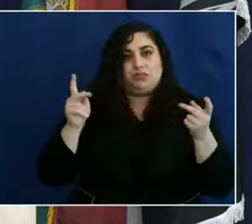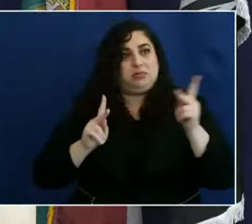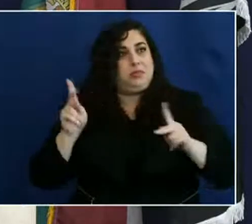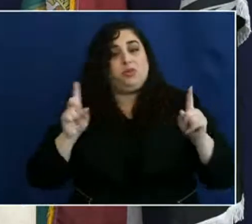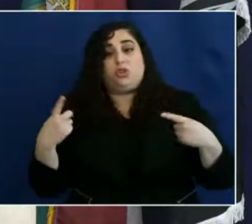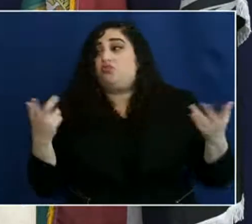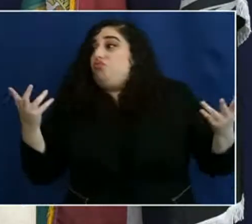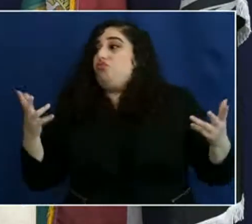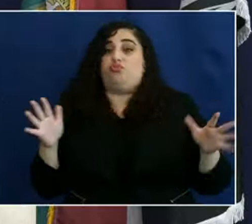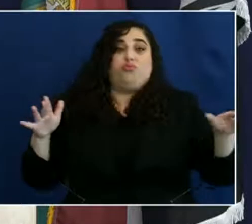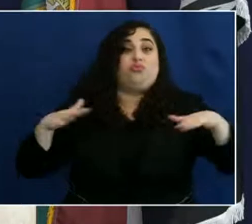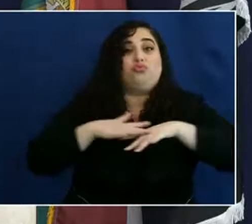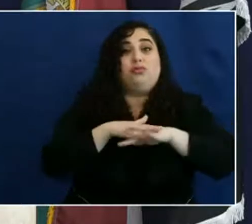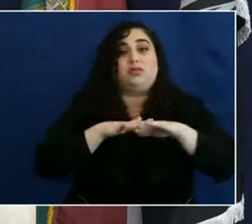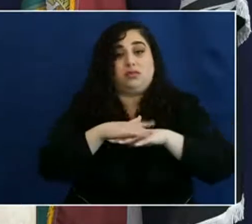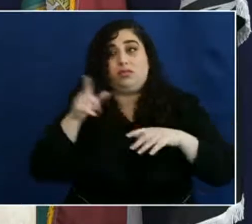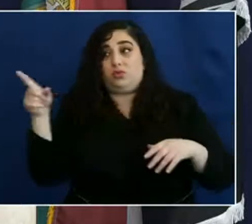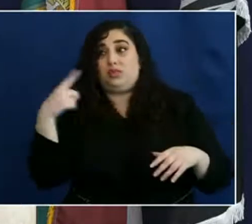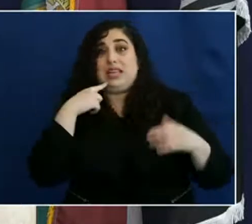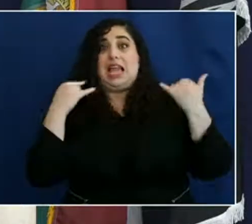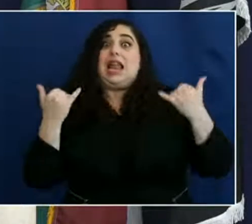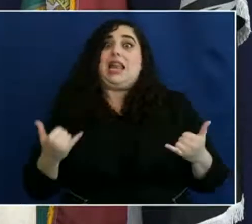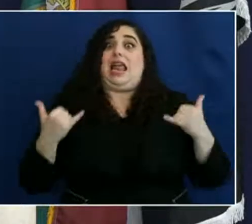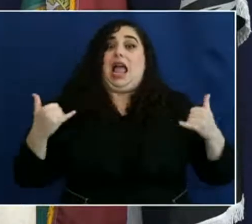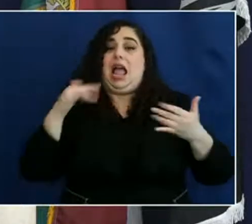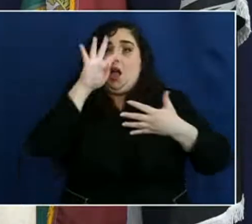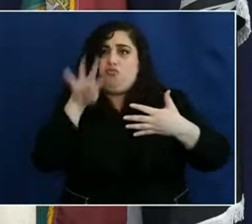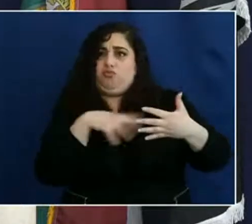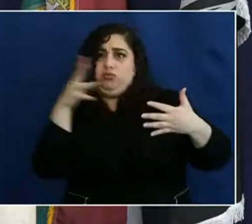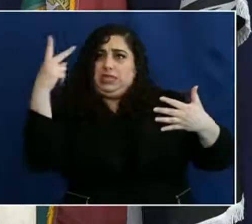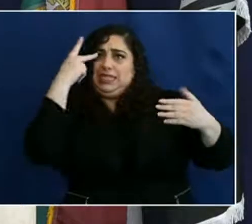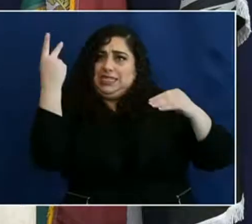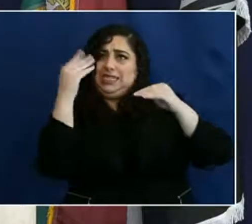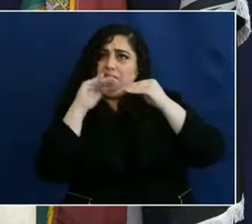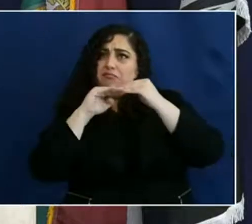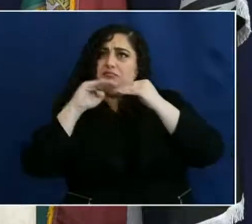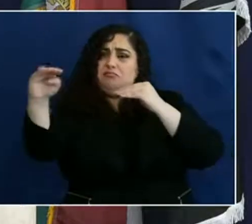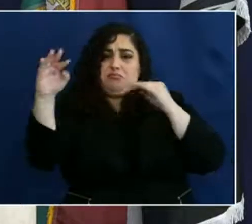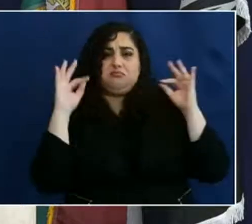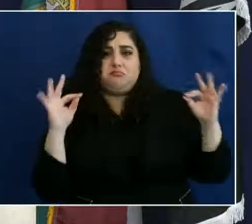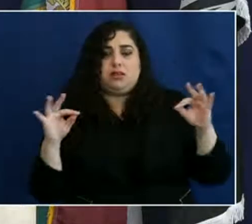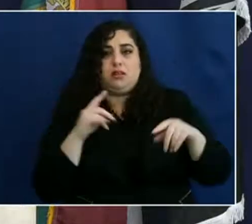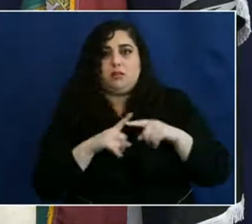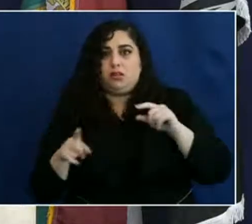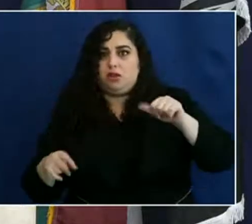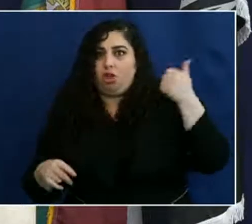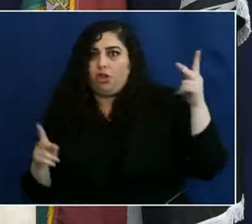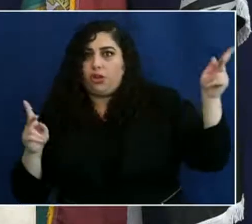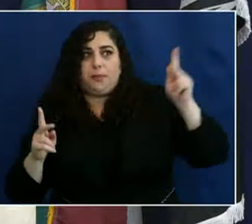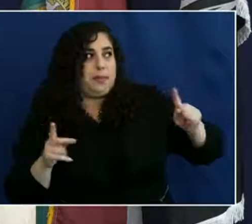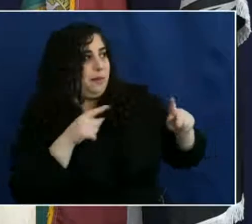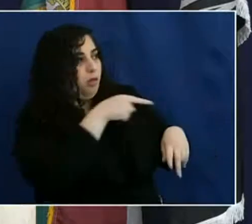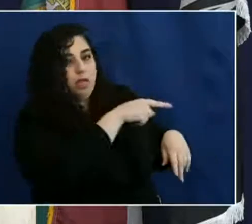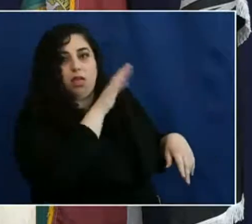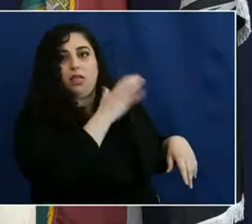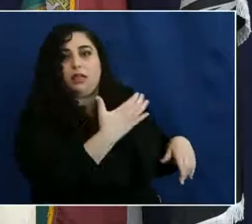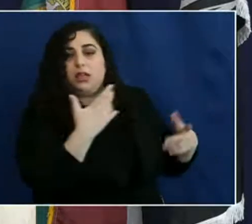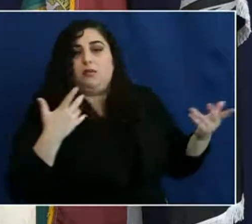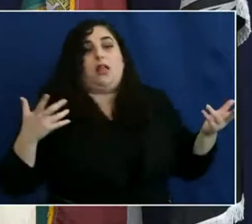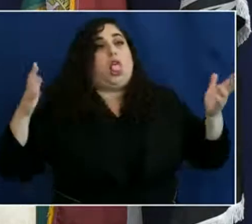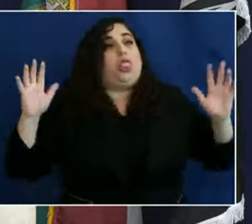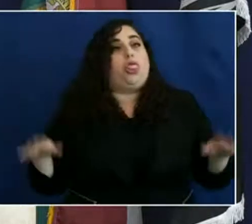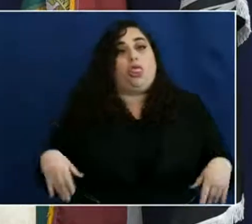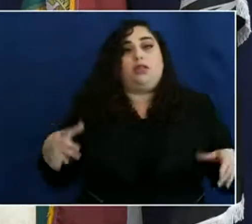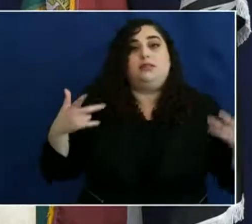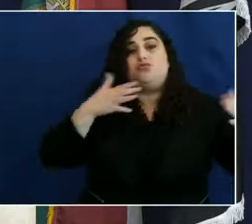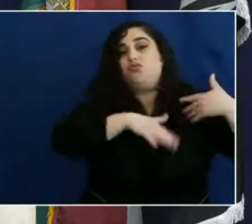stable right now, but more than half the country is seeing case numbers in the wrong direction. So is there any sort of,